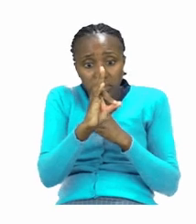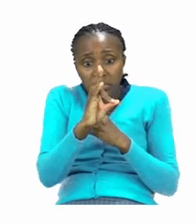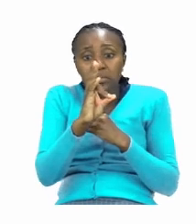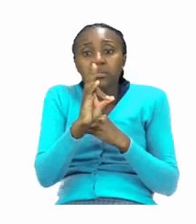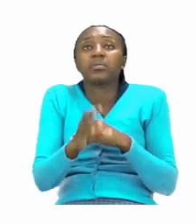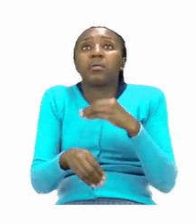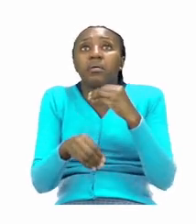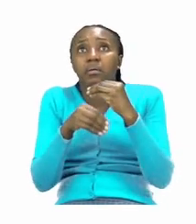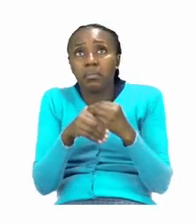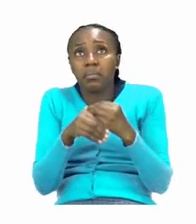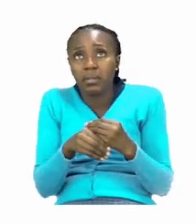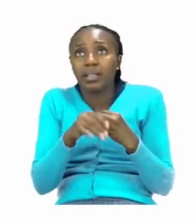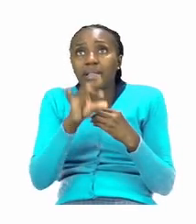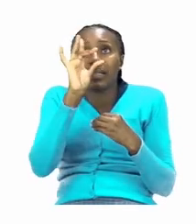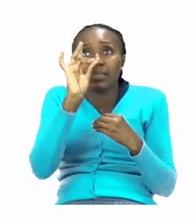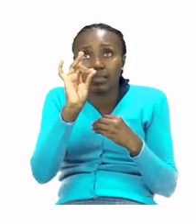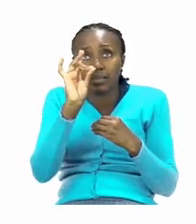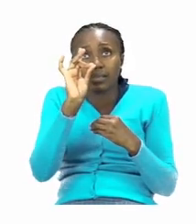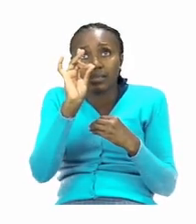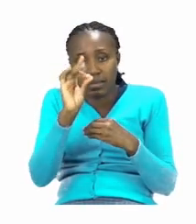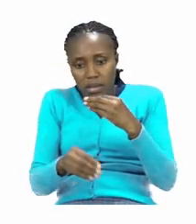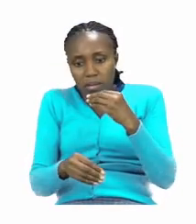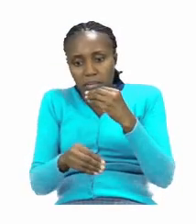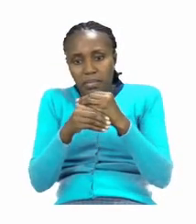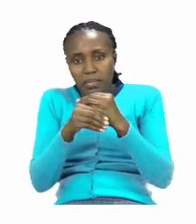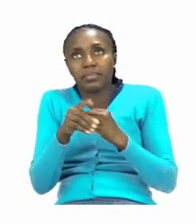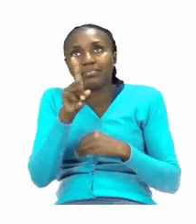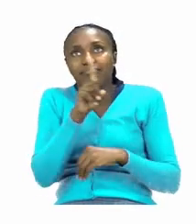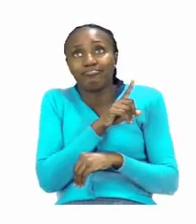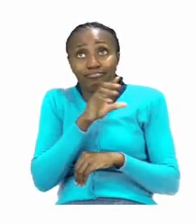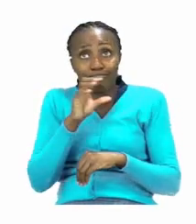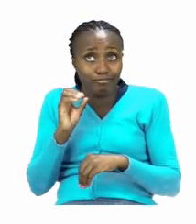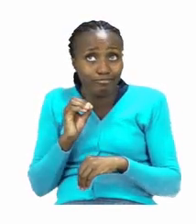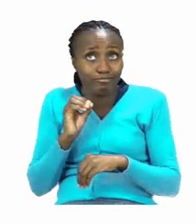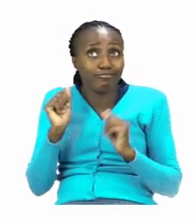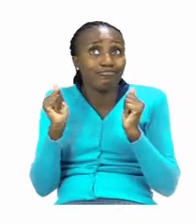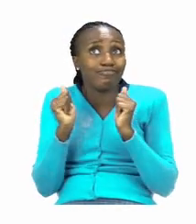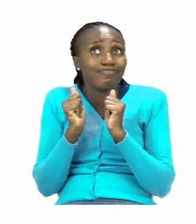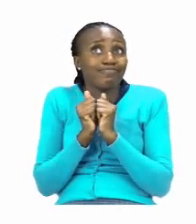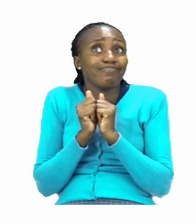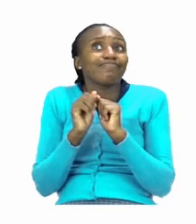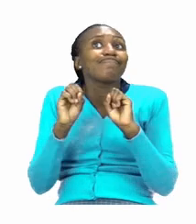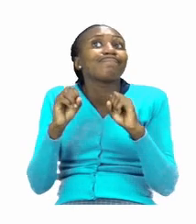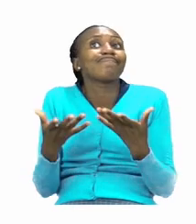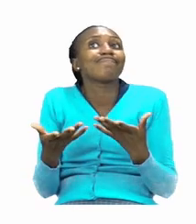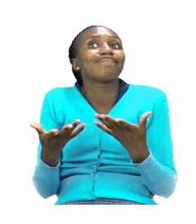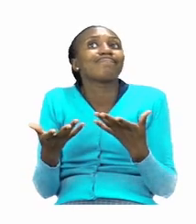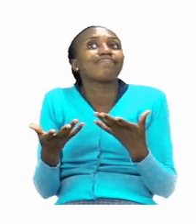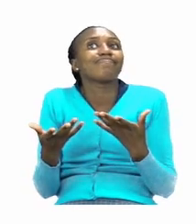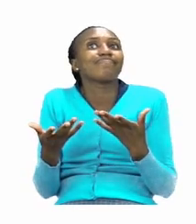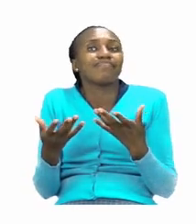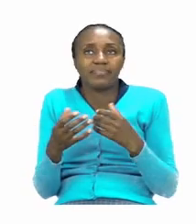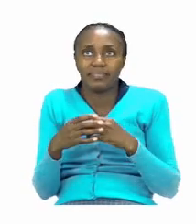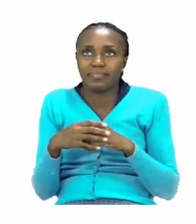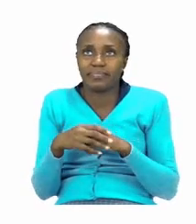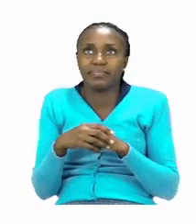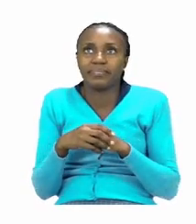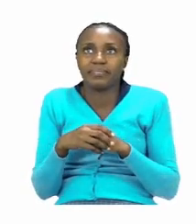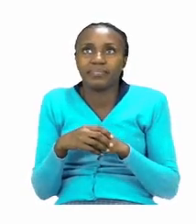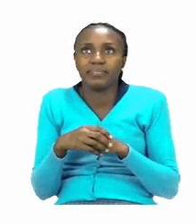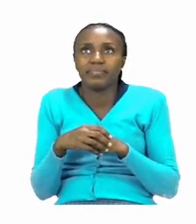7 peaches plus 8 mangoes plus